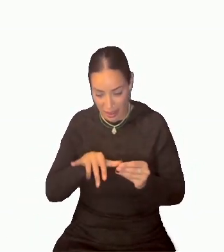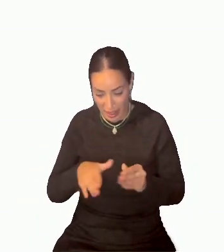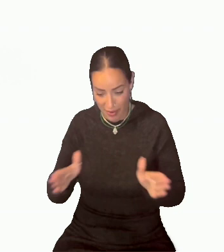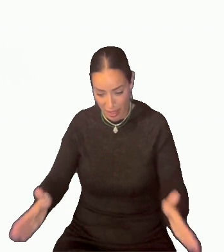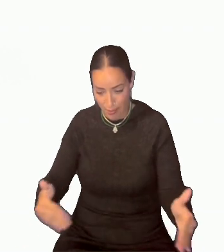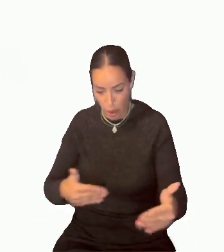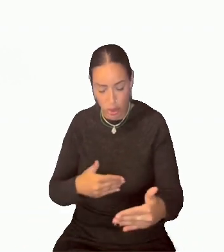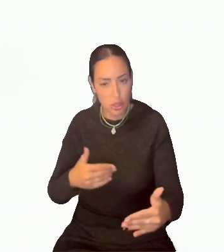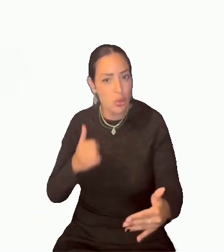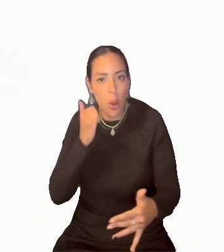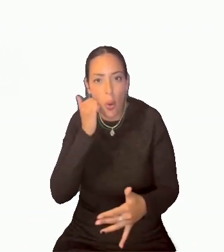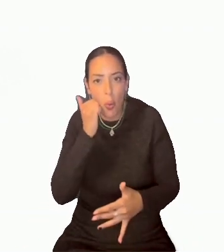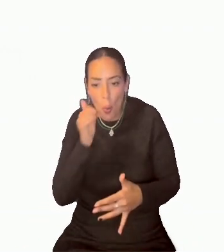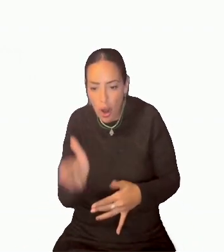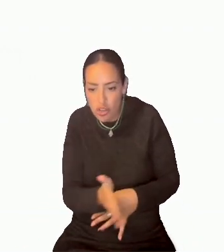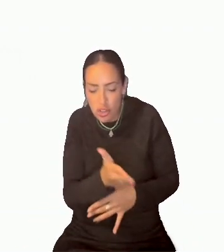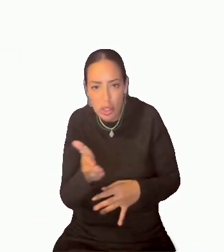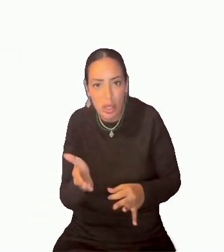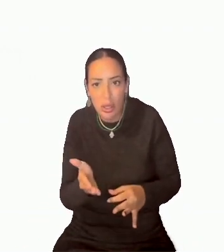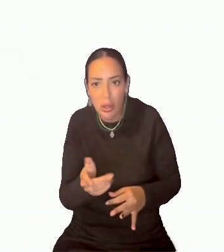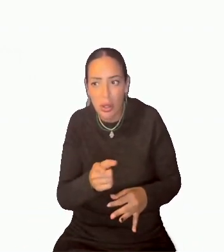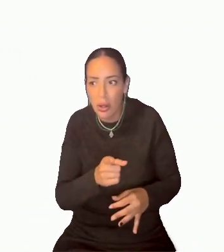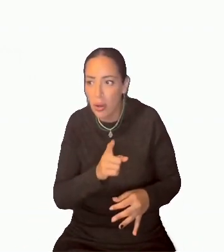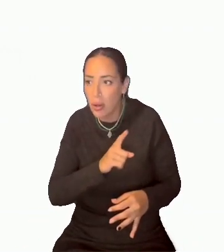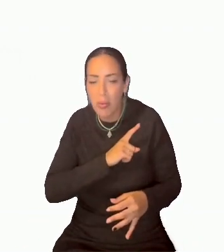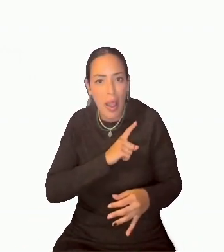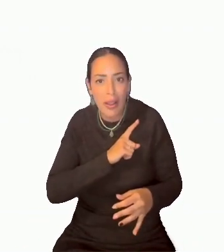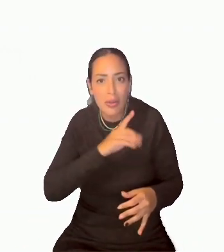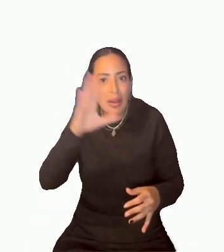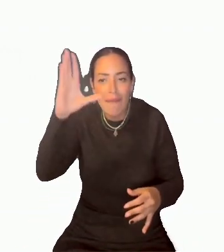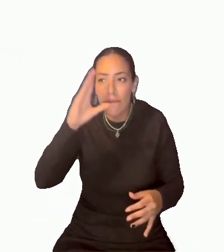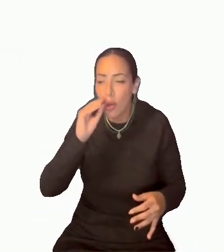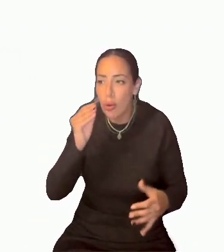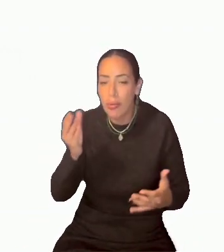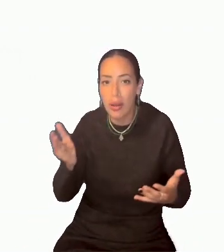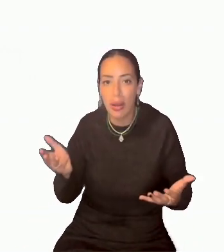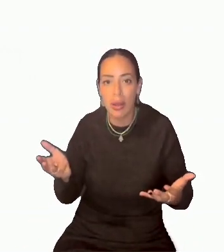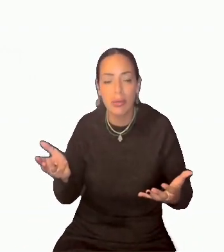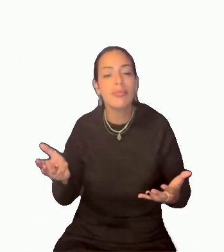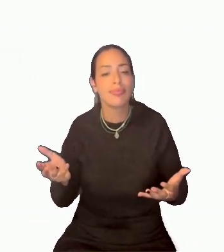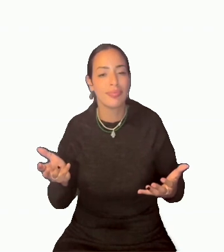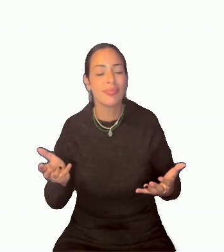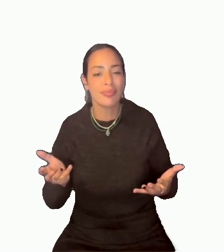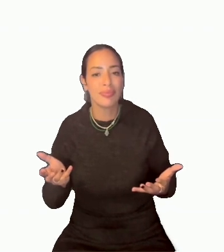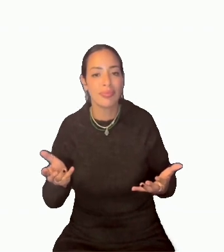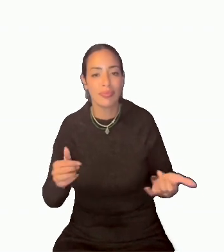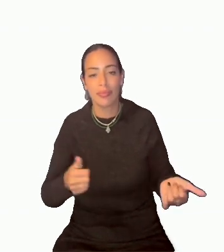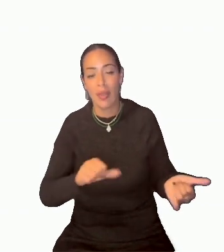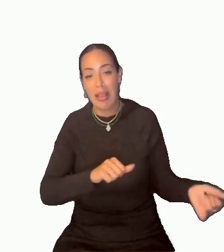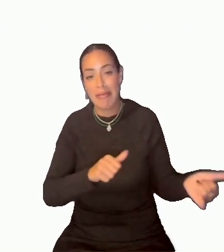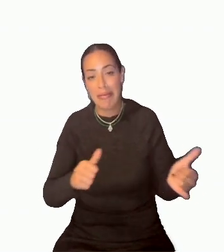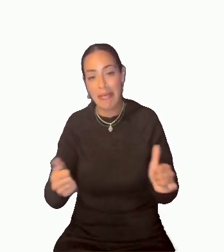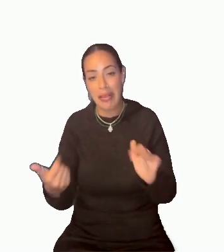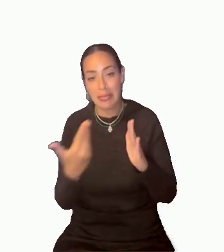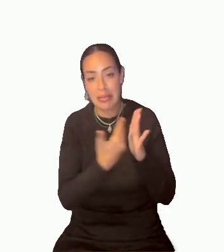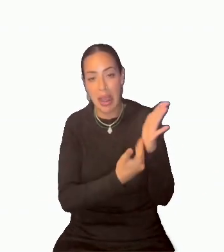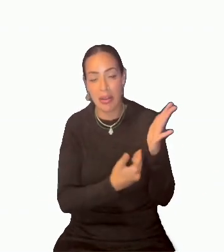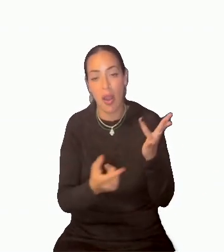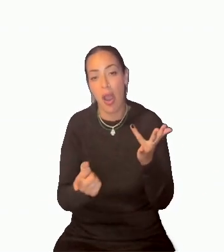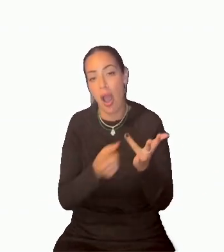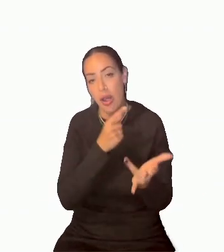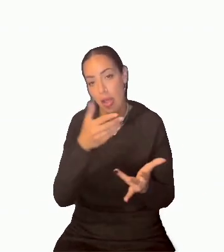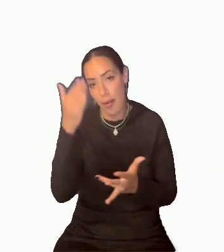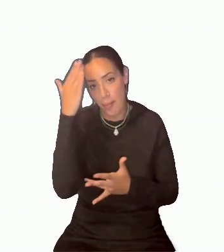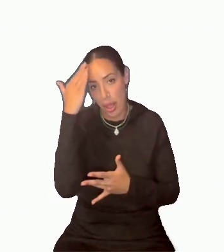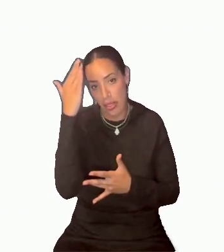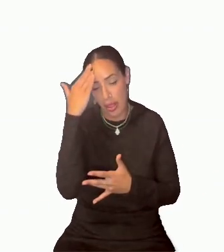unwashed. I thought, how can you not have prepared me for that? On the following slide, there's a quote from another bereaved mother